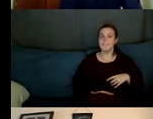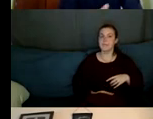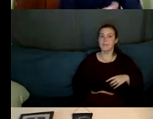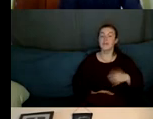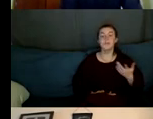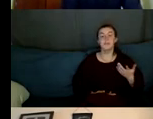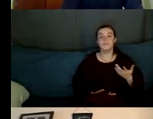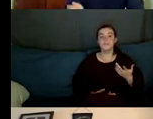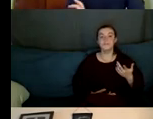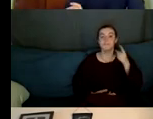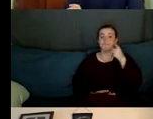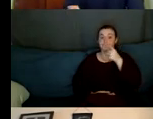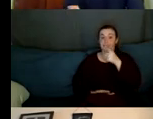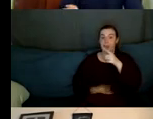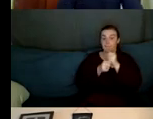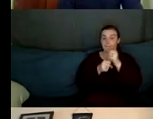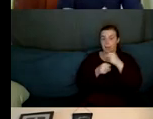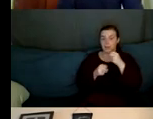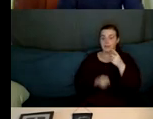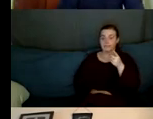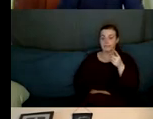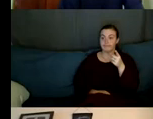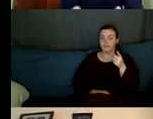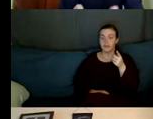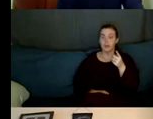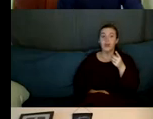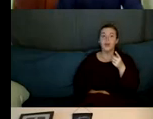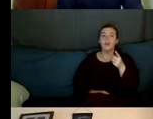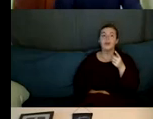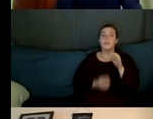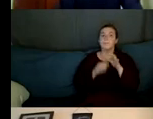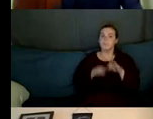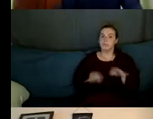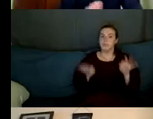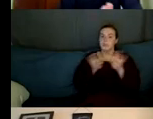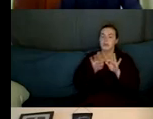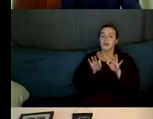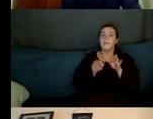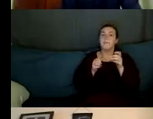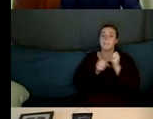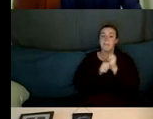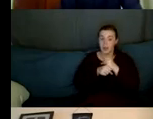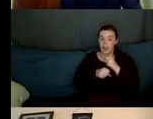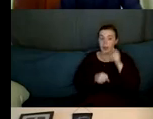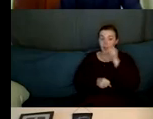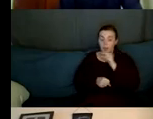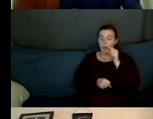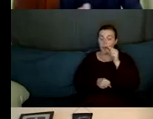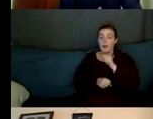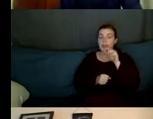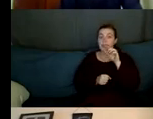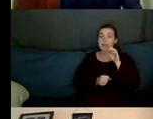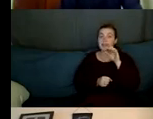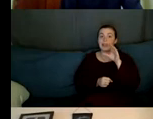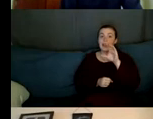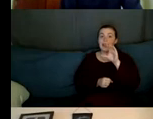so we're gonna make a calendar. Really important to know, if you are making a Google Calendar, which is what I recommend using, you